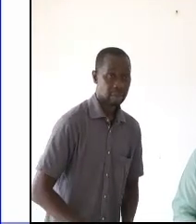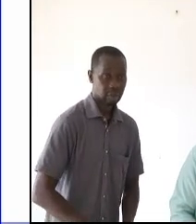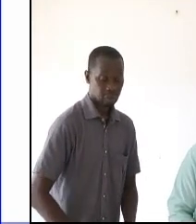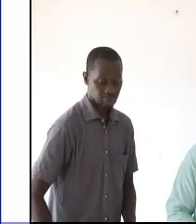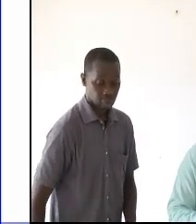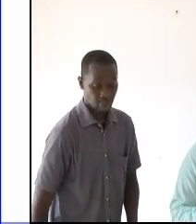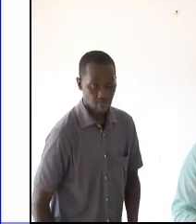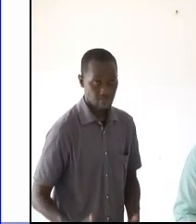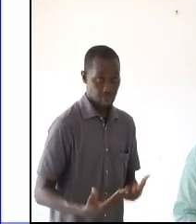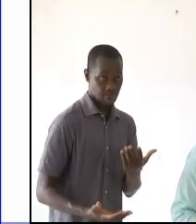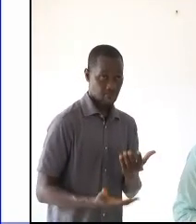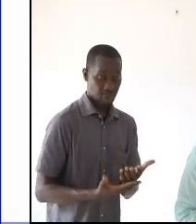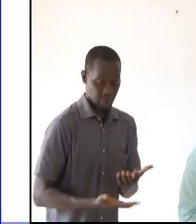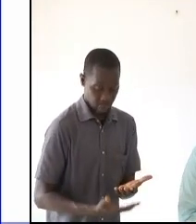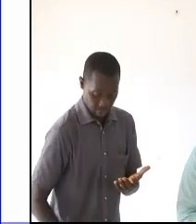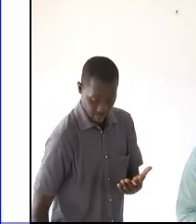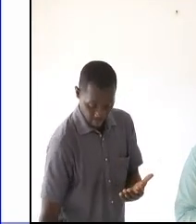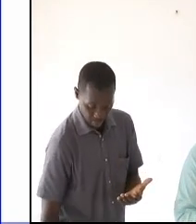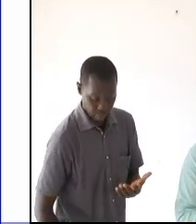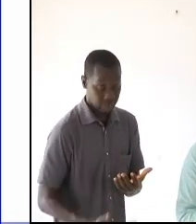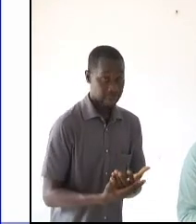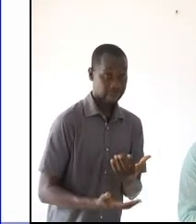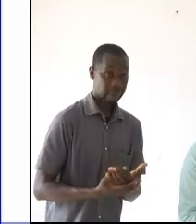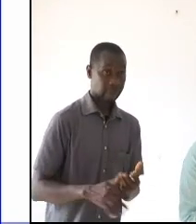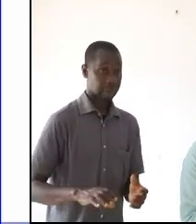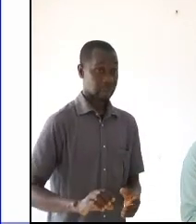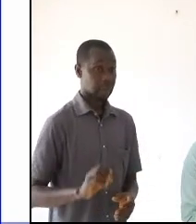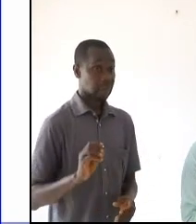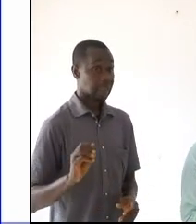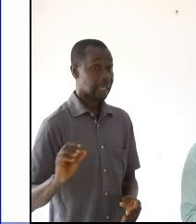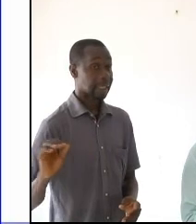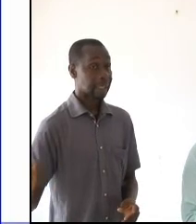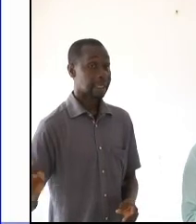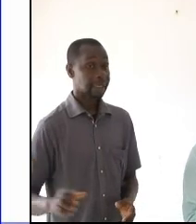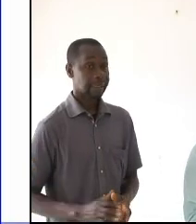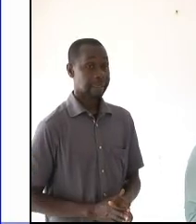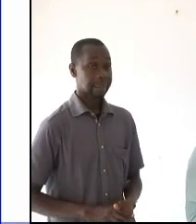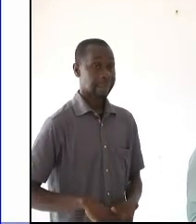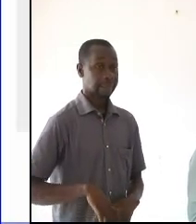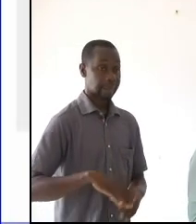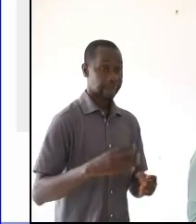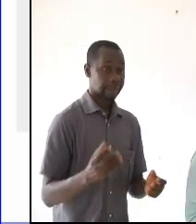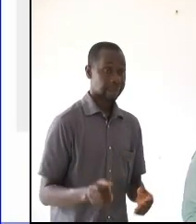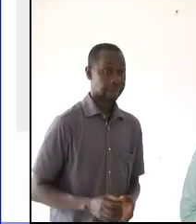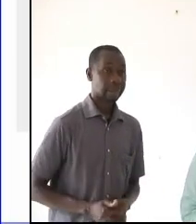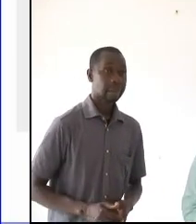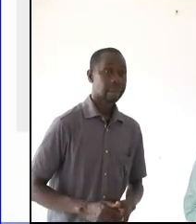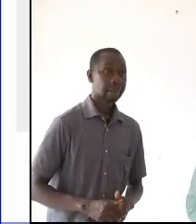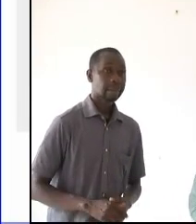of the foot, and then the phalanges, that is the digits, the toes, and the toes of the feet.